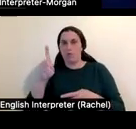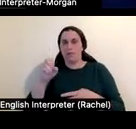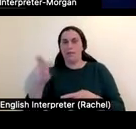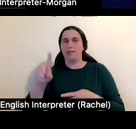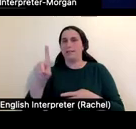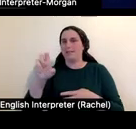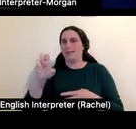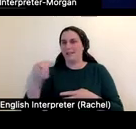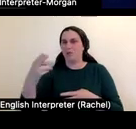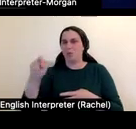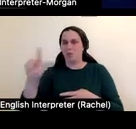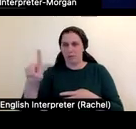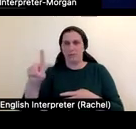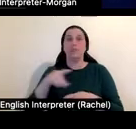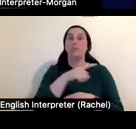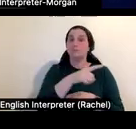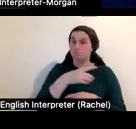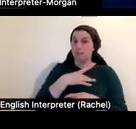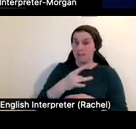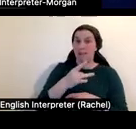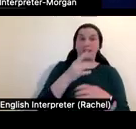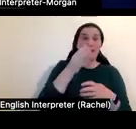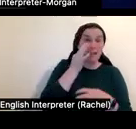Albert. Yeah. So, wer mag die Katze?